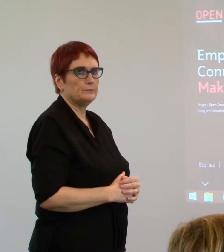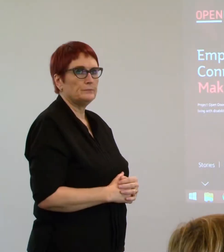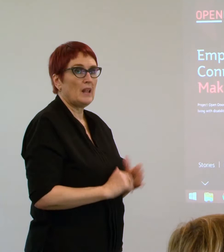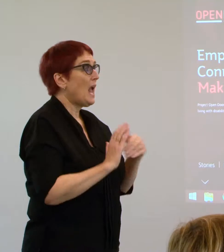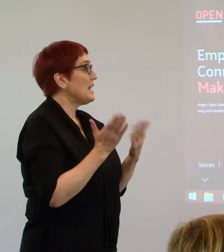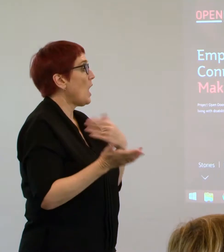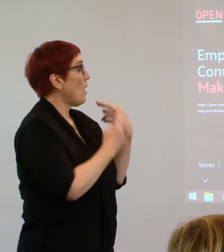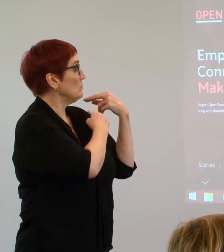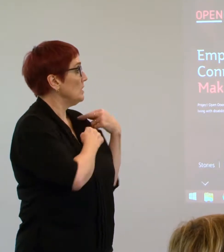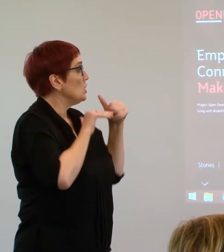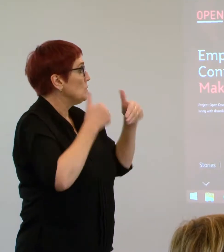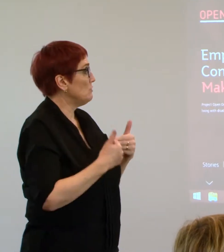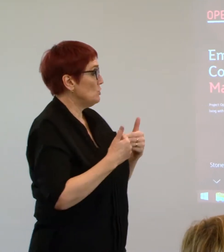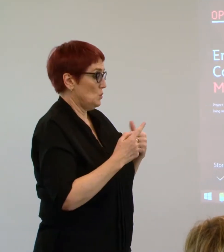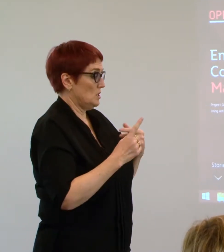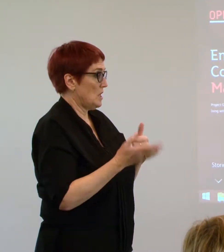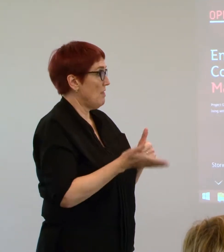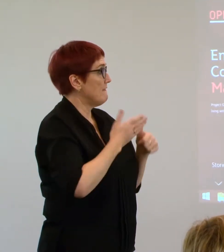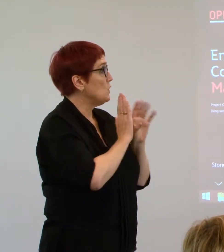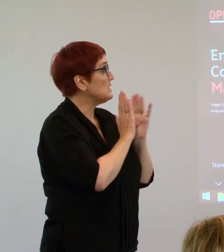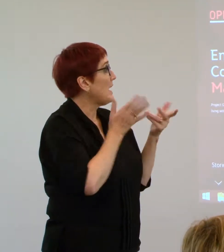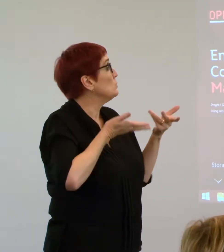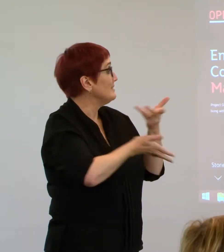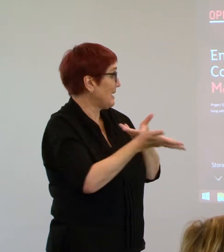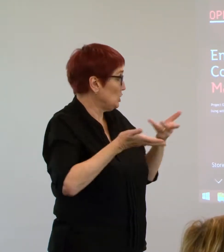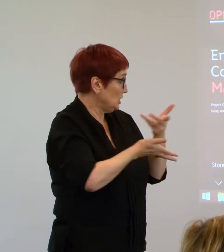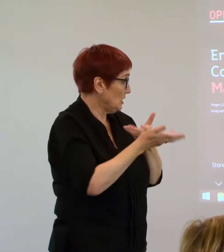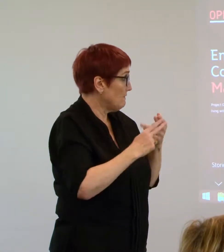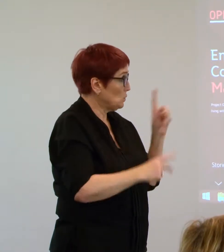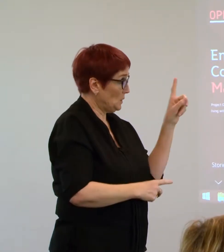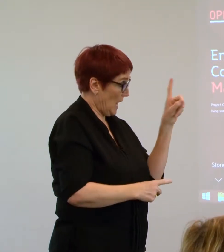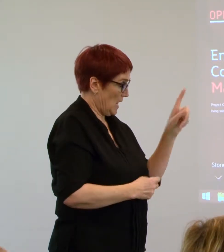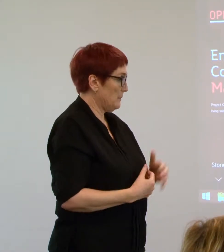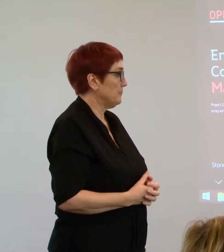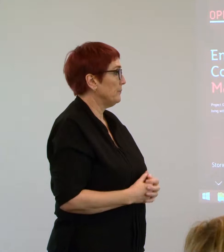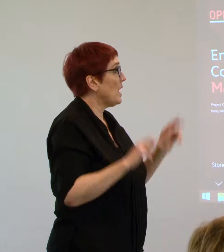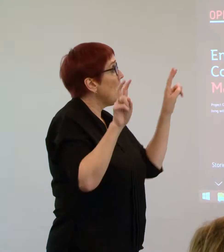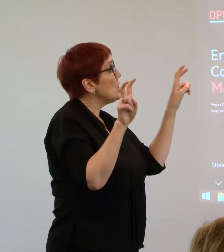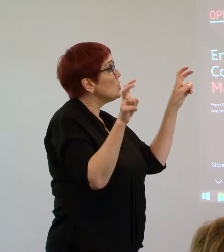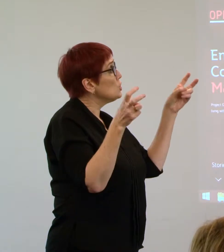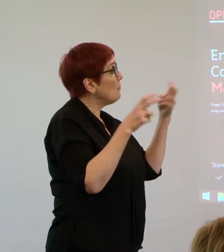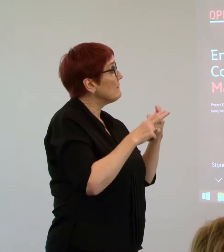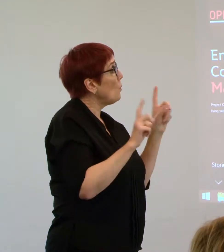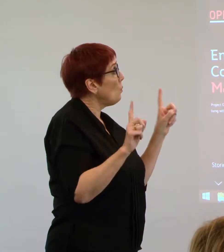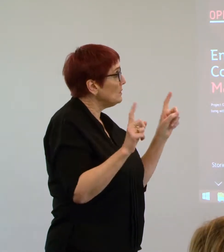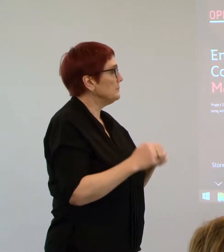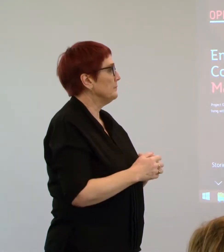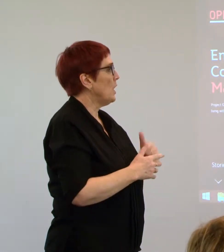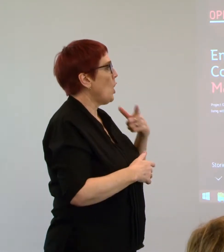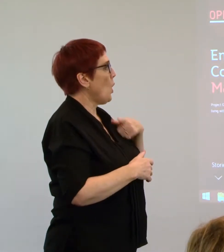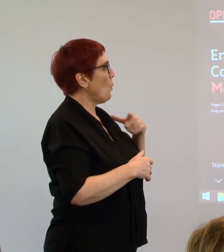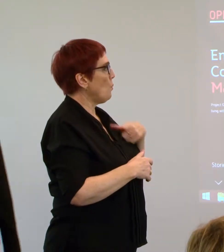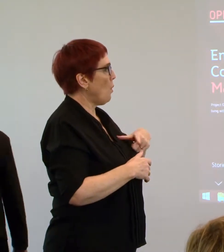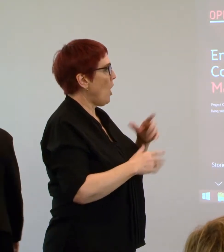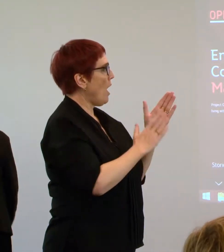It's now my duty to introduce the first panel discussion for today. The topic of this panel is why